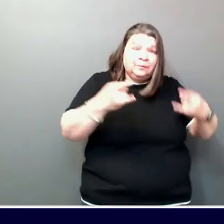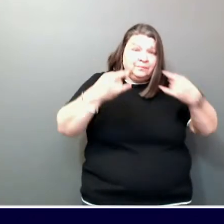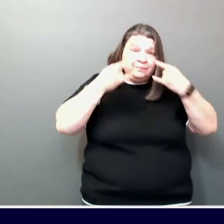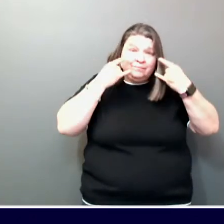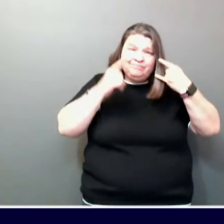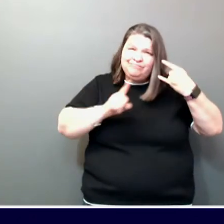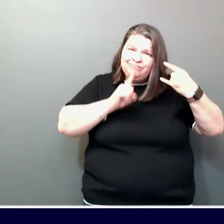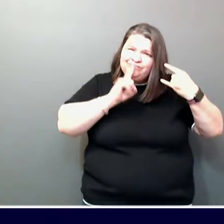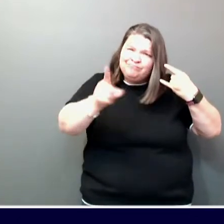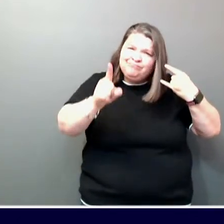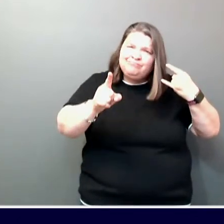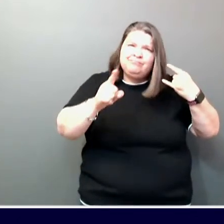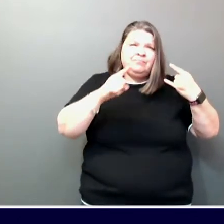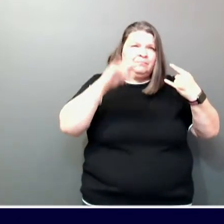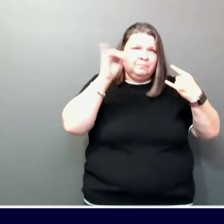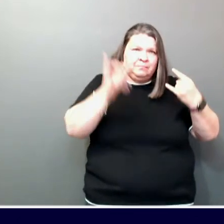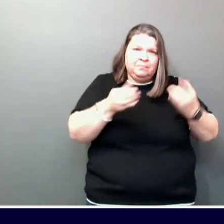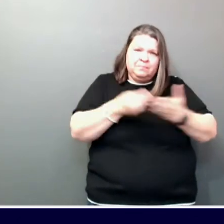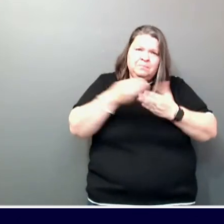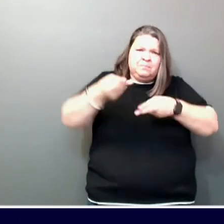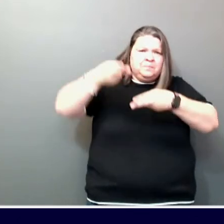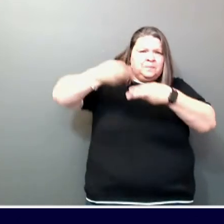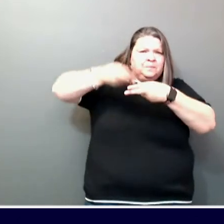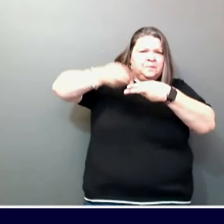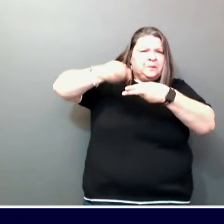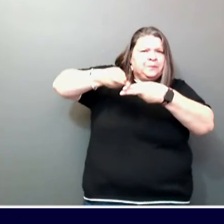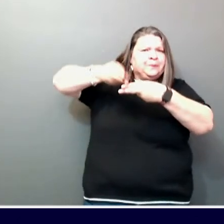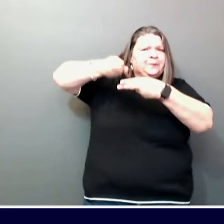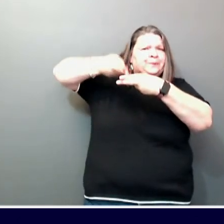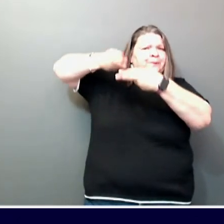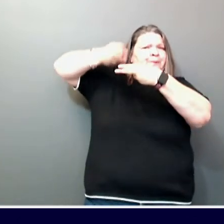reputable sources and not settling for something that's counterfeit.